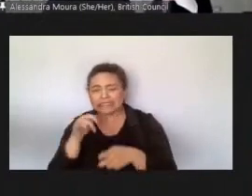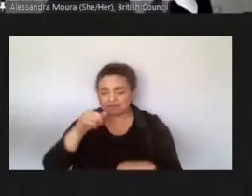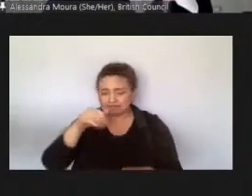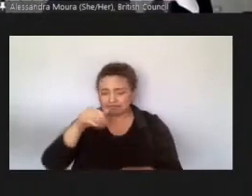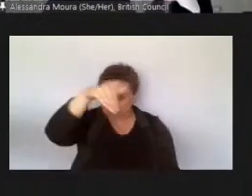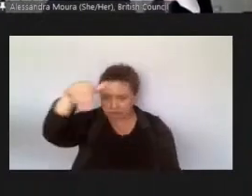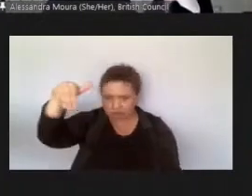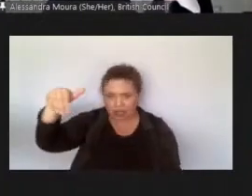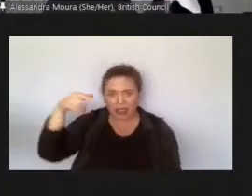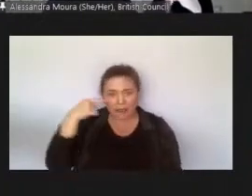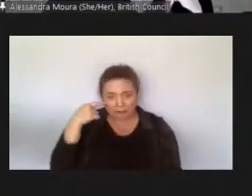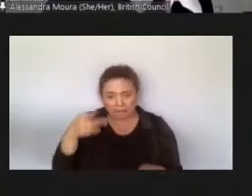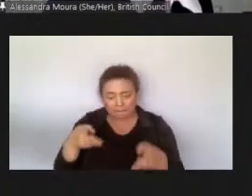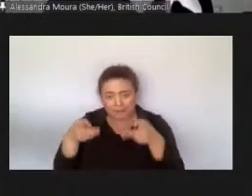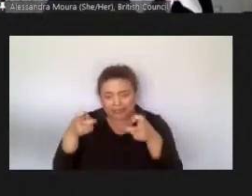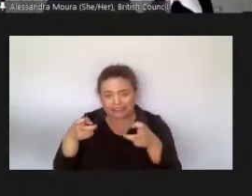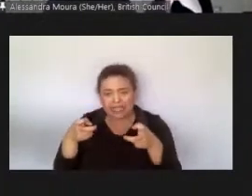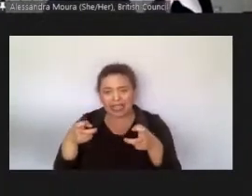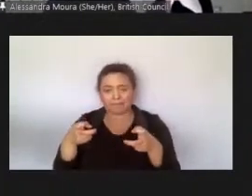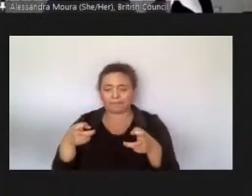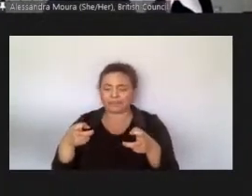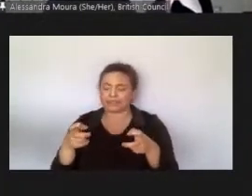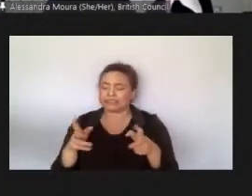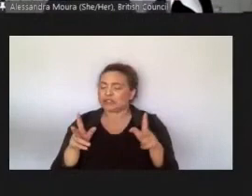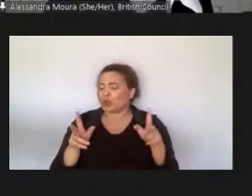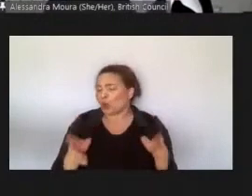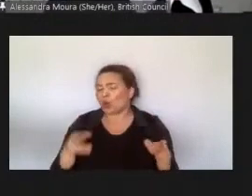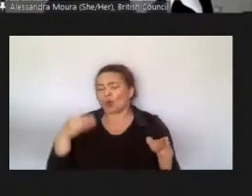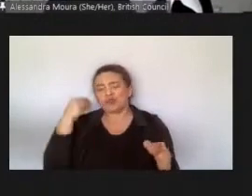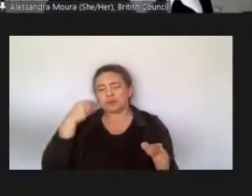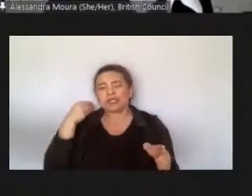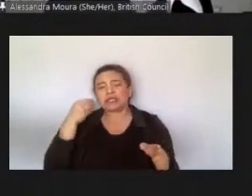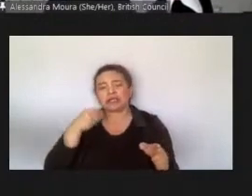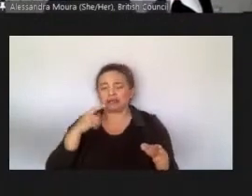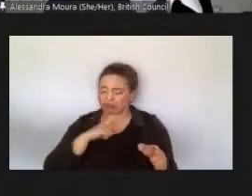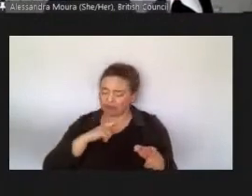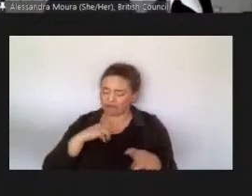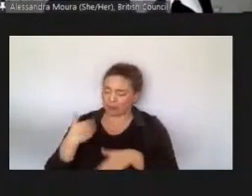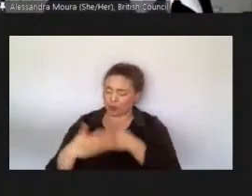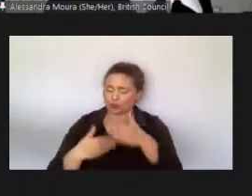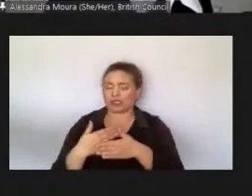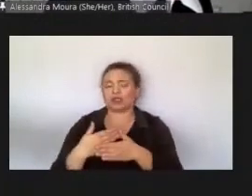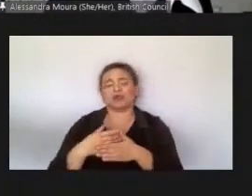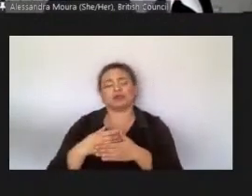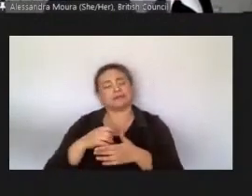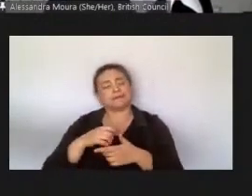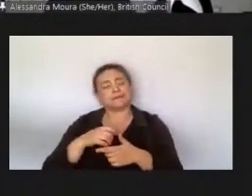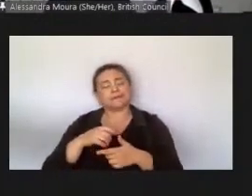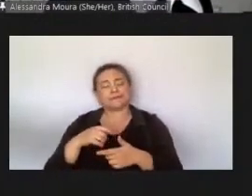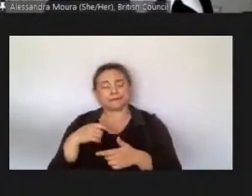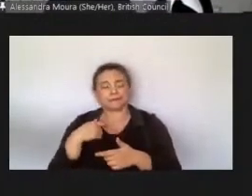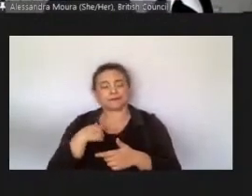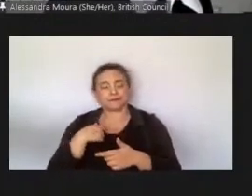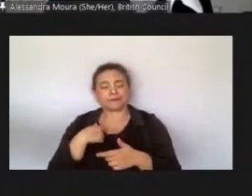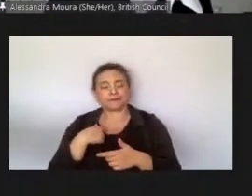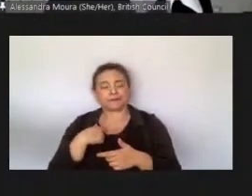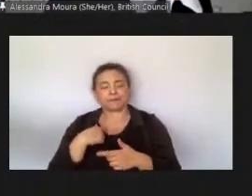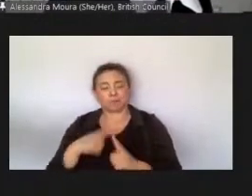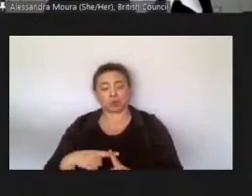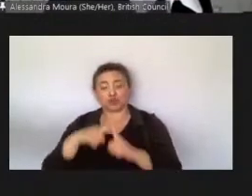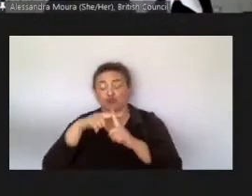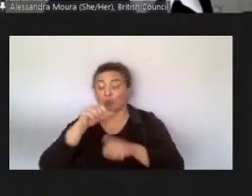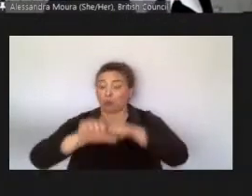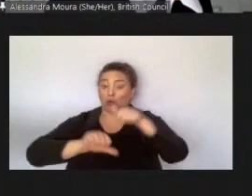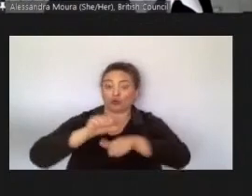positive change in the classroom, the process involved in professional development? So if any of you want to comment upon that, that would be fine. Are there any